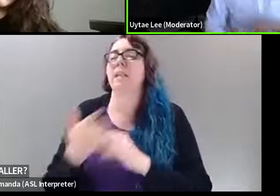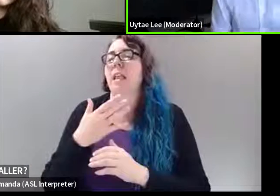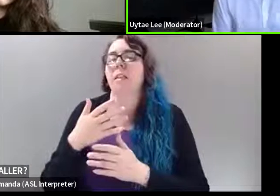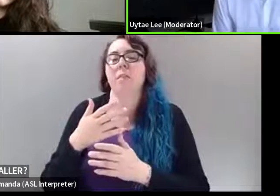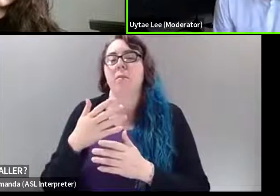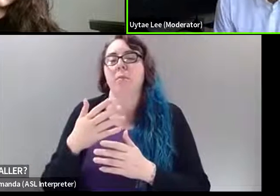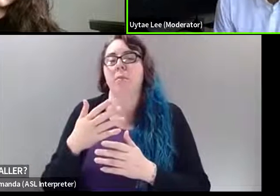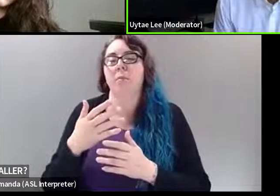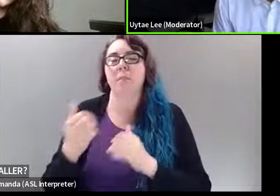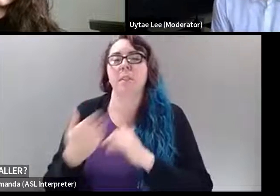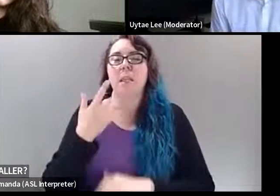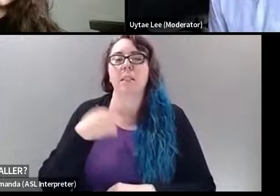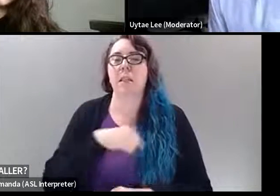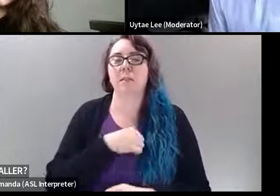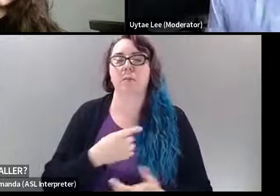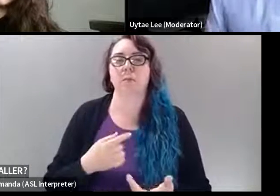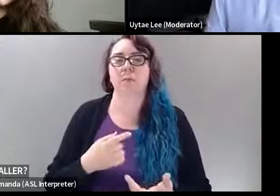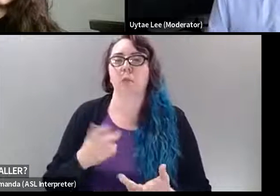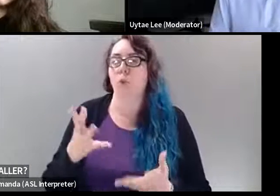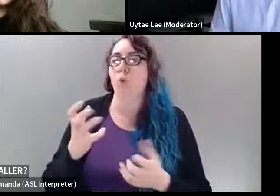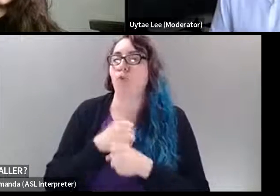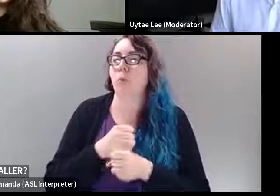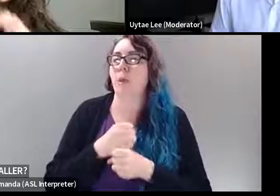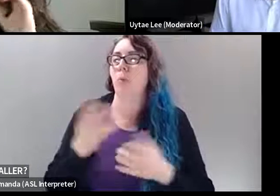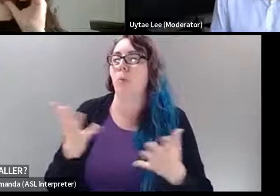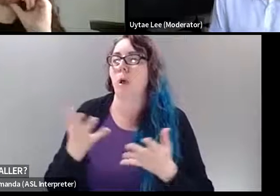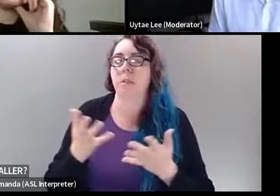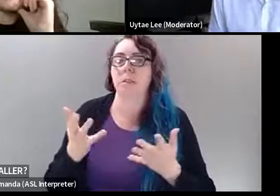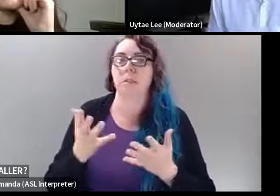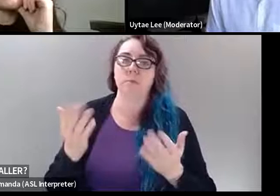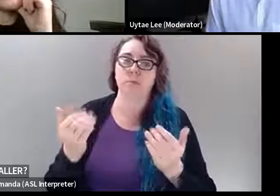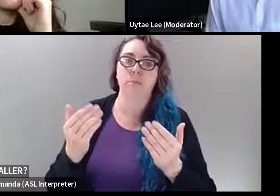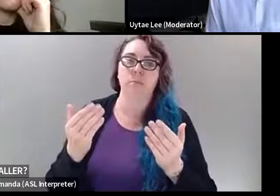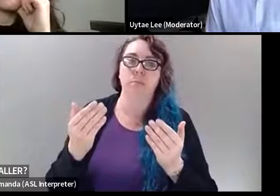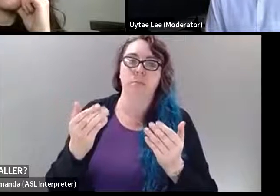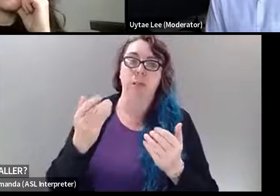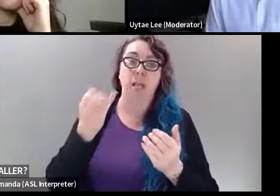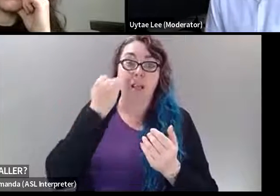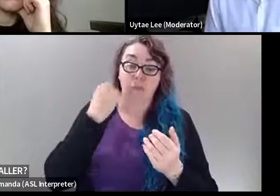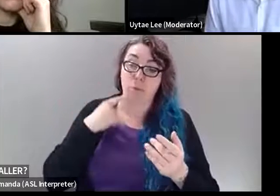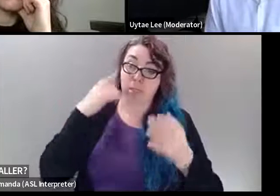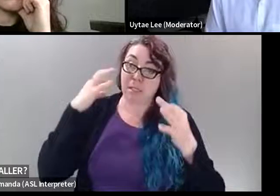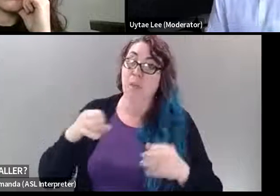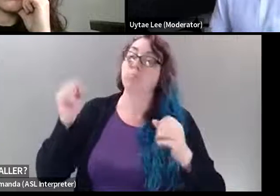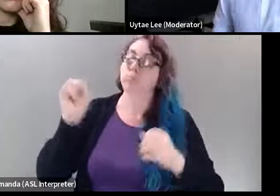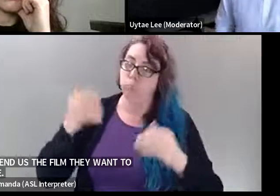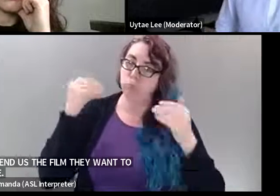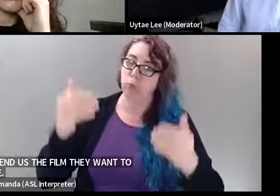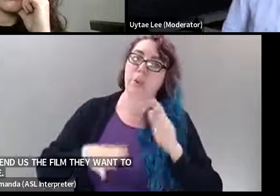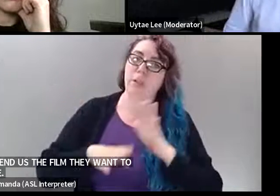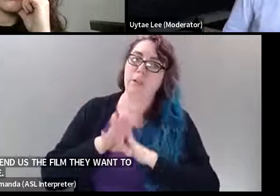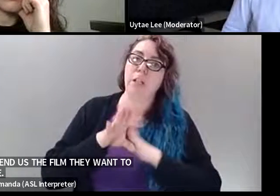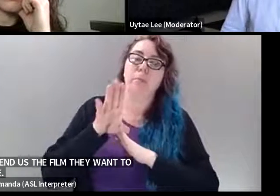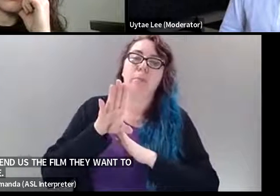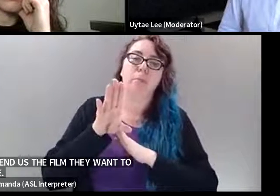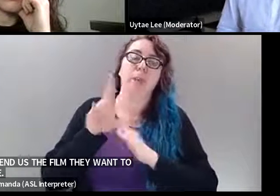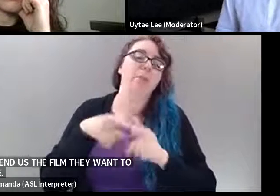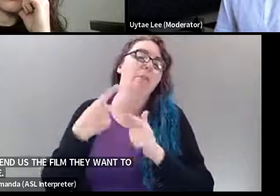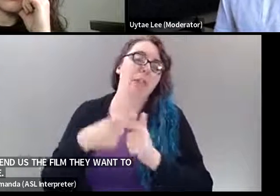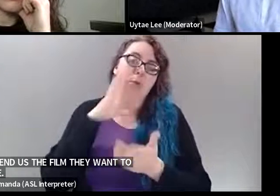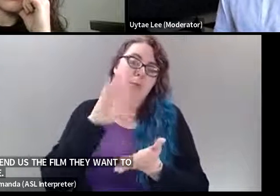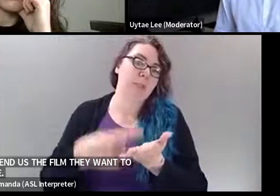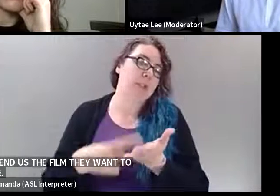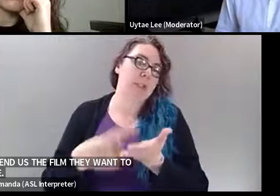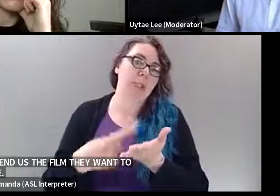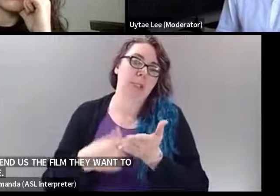Yeah. Budgets come later, once we go into funded development, and we'll obviously support producers in whatever way they